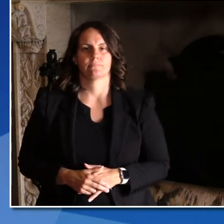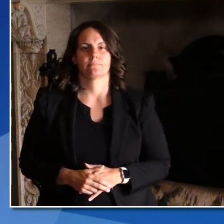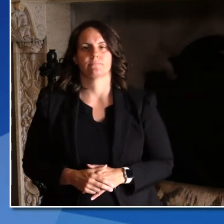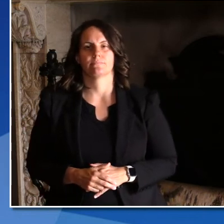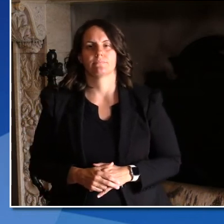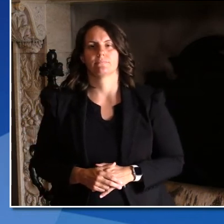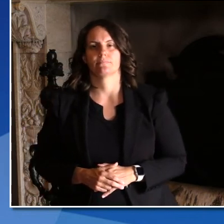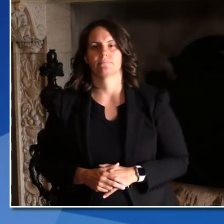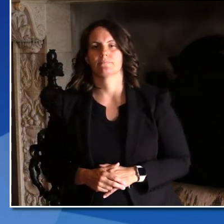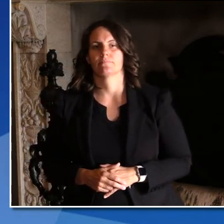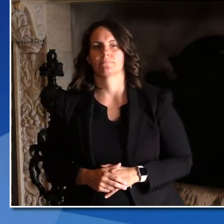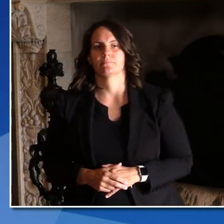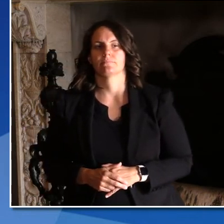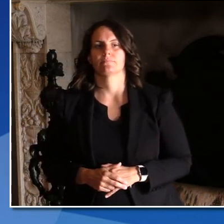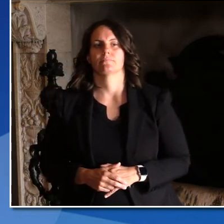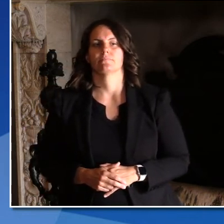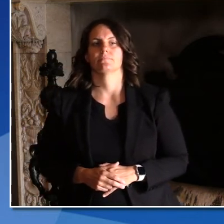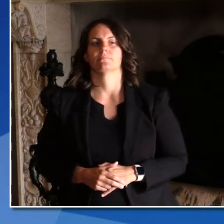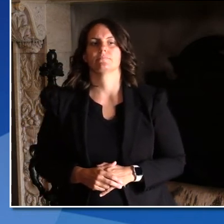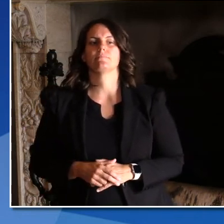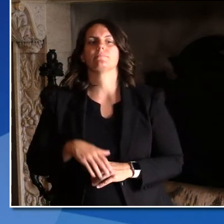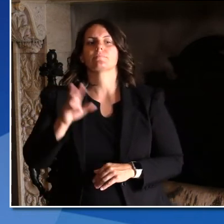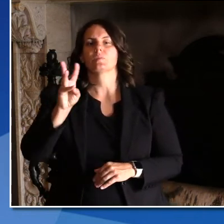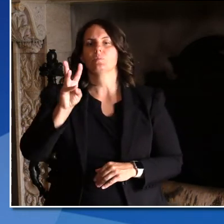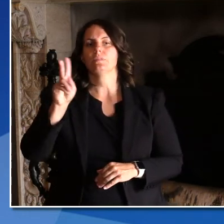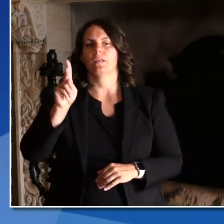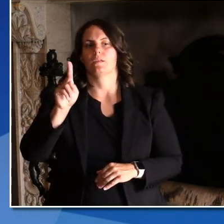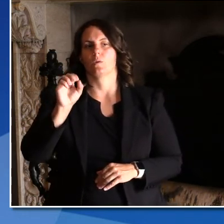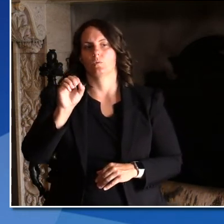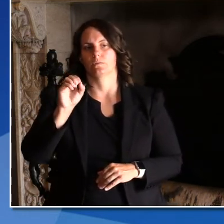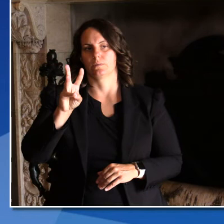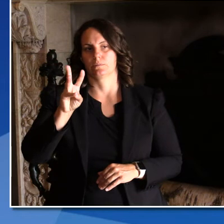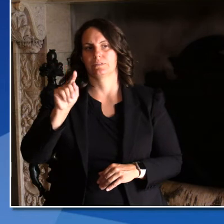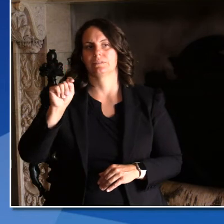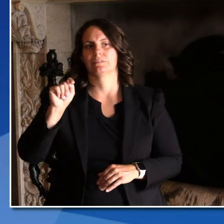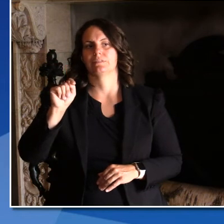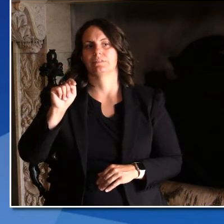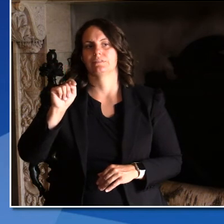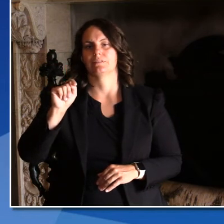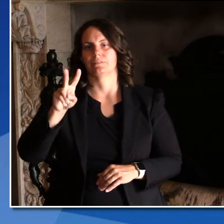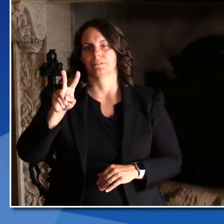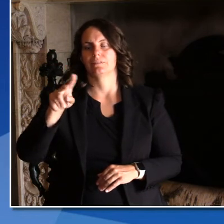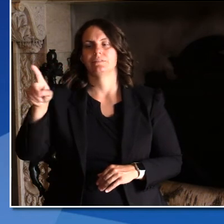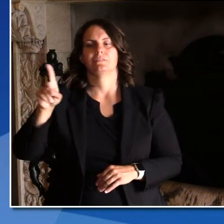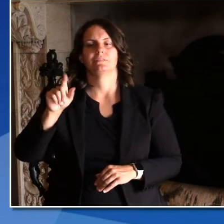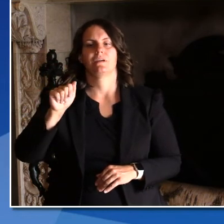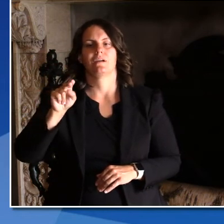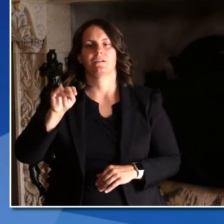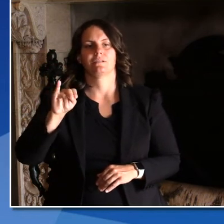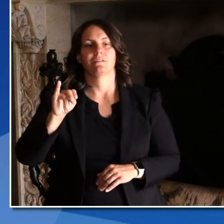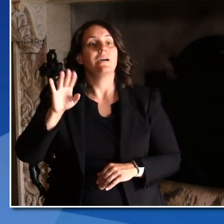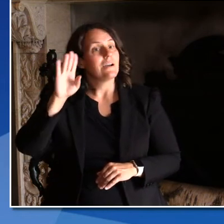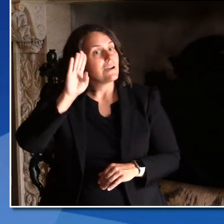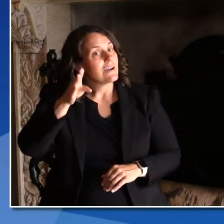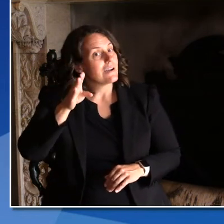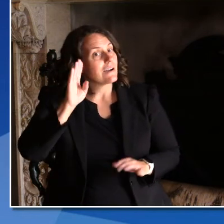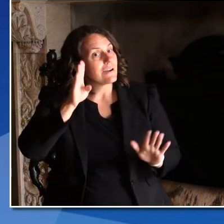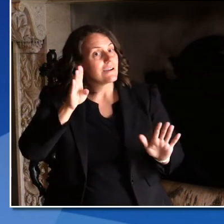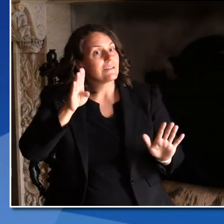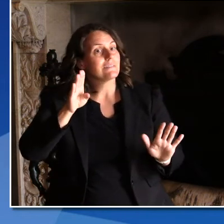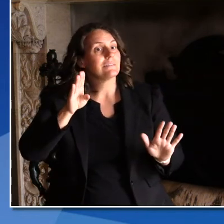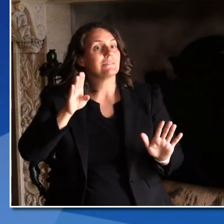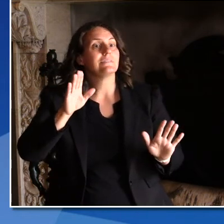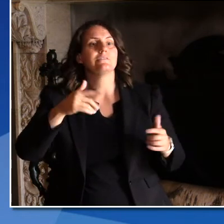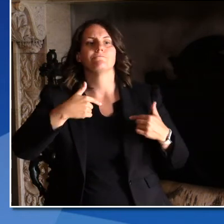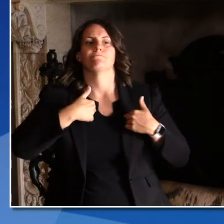Hey, WKOW-TV, Danny Maxwell. Danny? Hi, this is Francisco